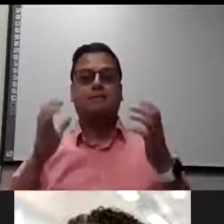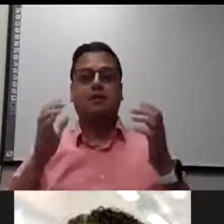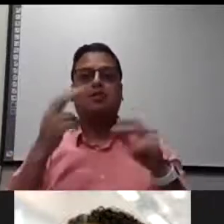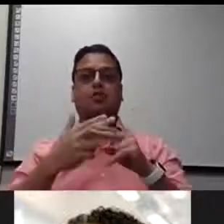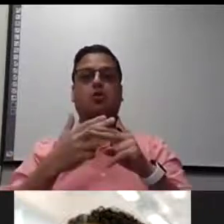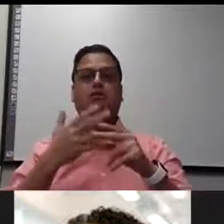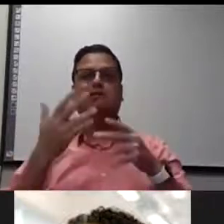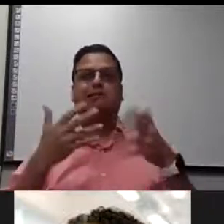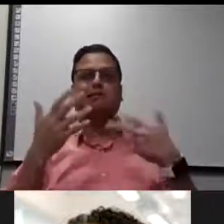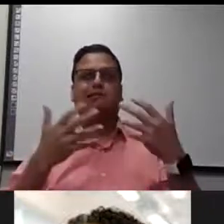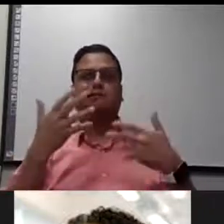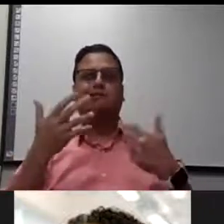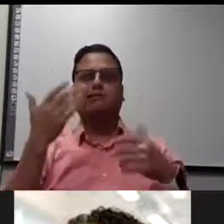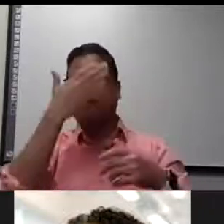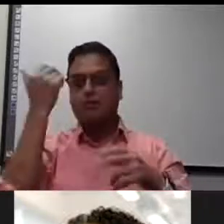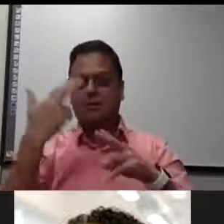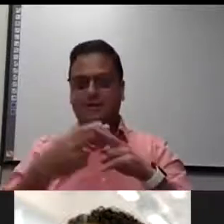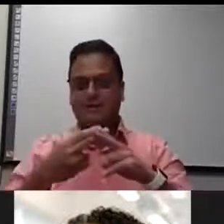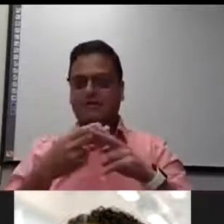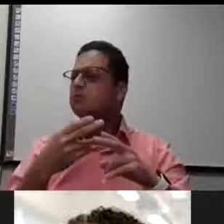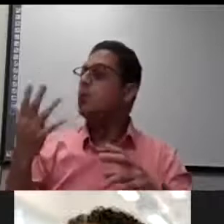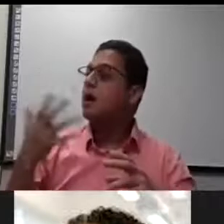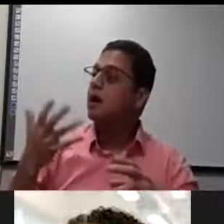gosh, I forget what it's called. Anyways,